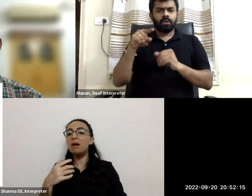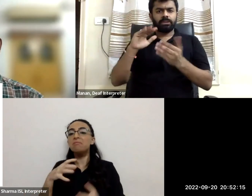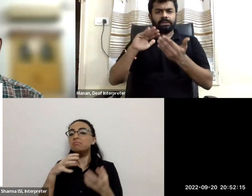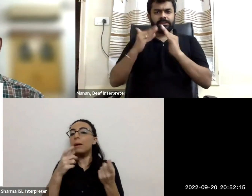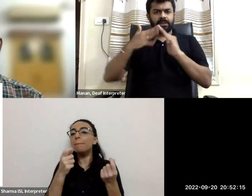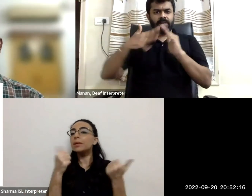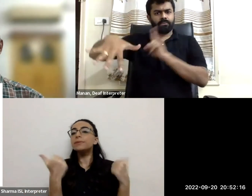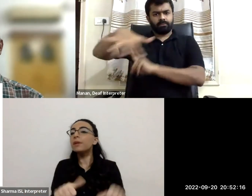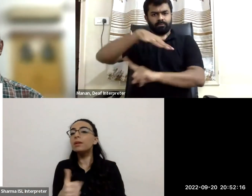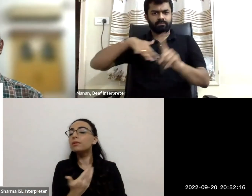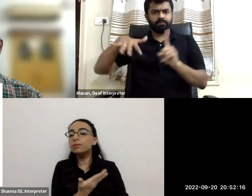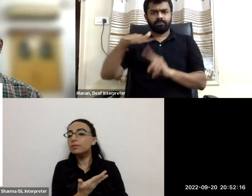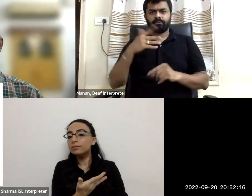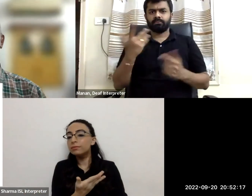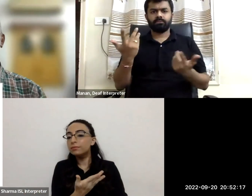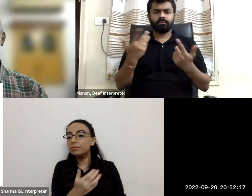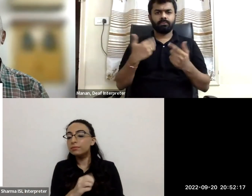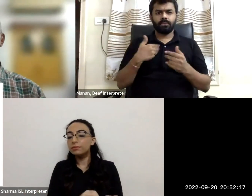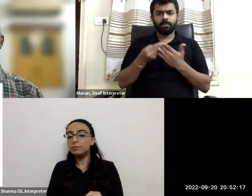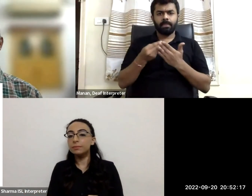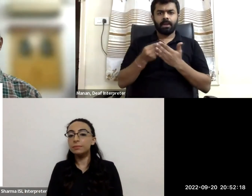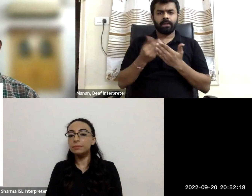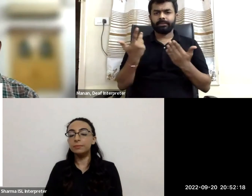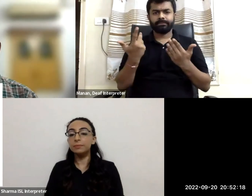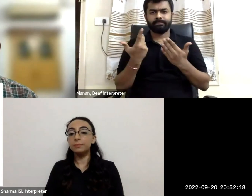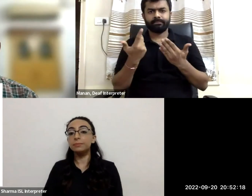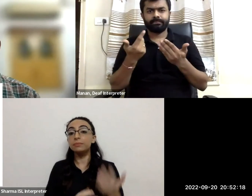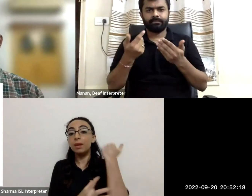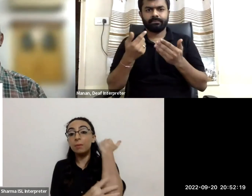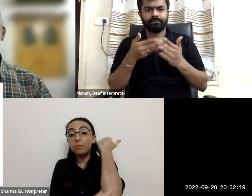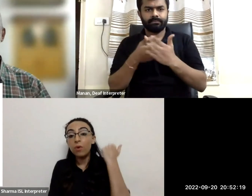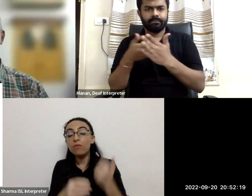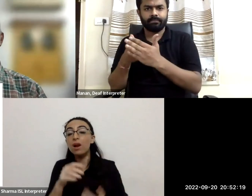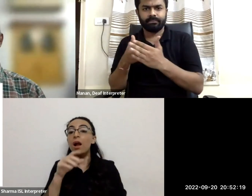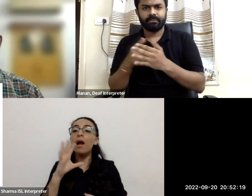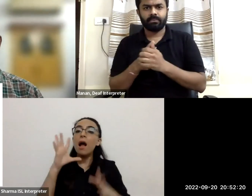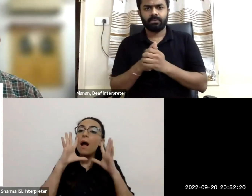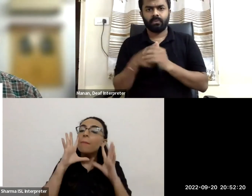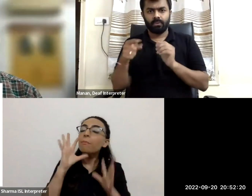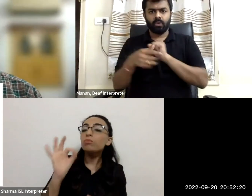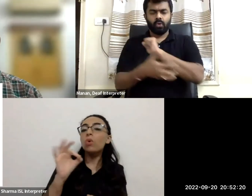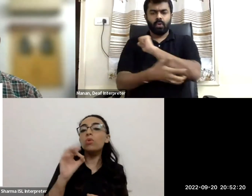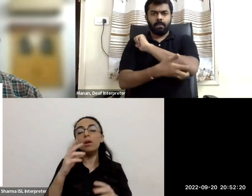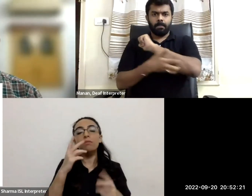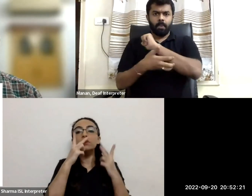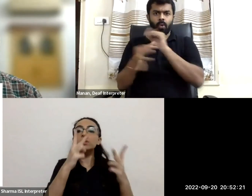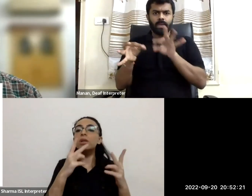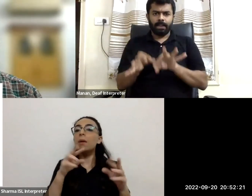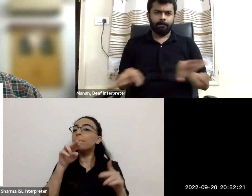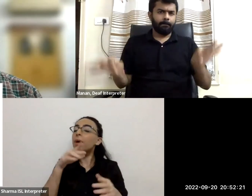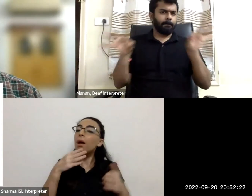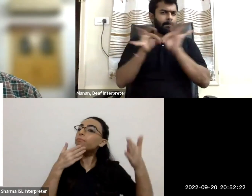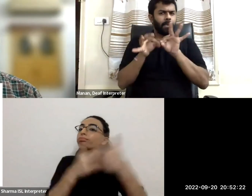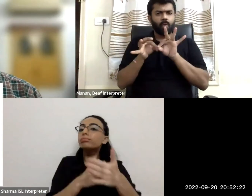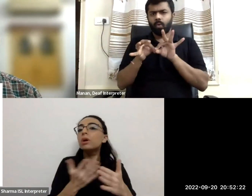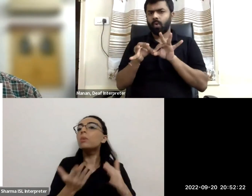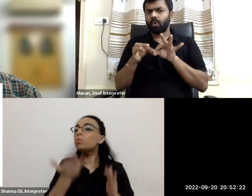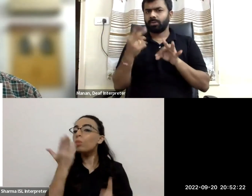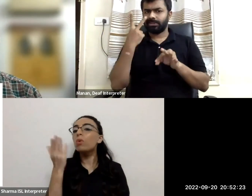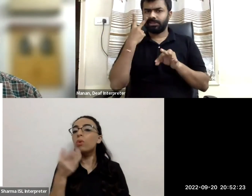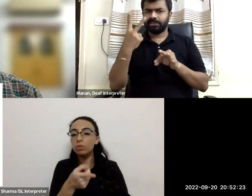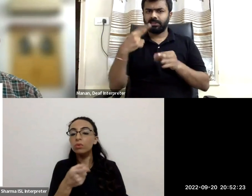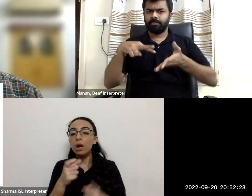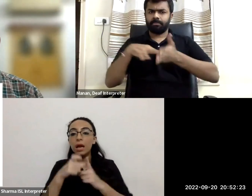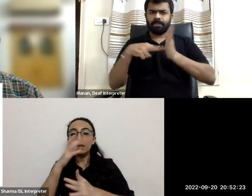afford. So poverty needs to be recognized as a major barrier for persons with disabilities and